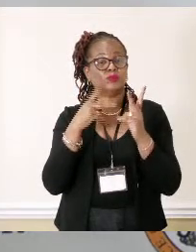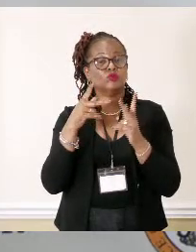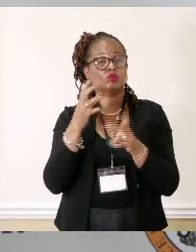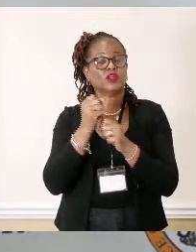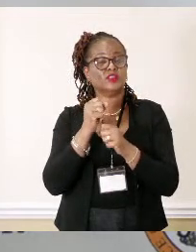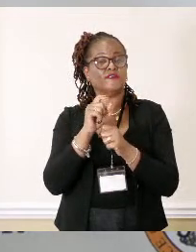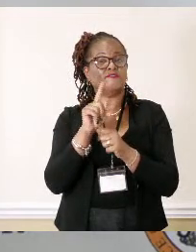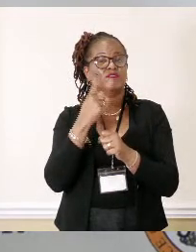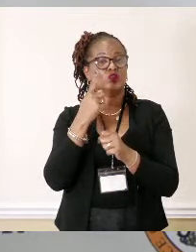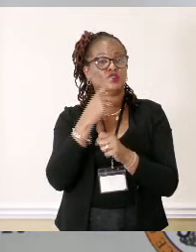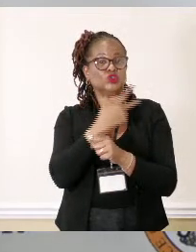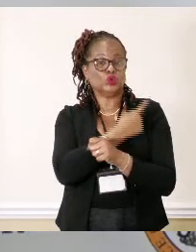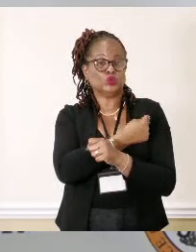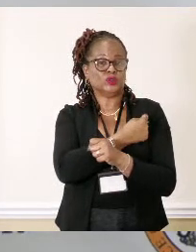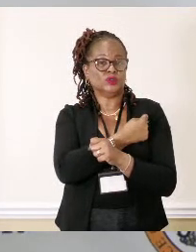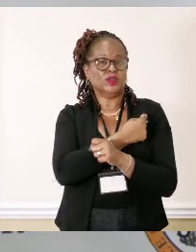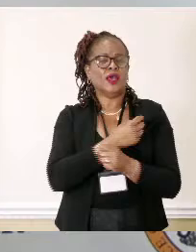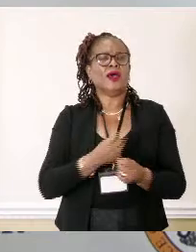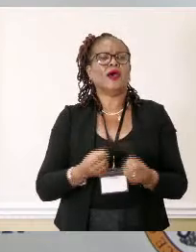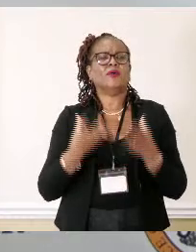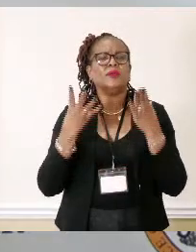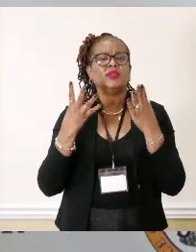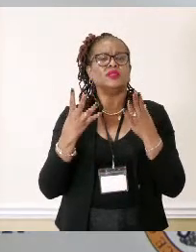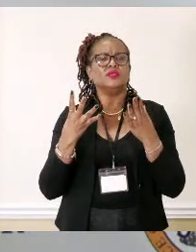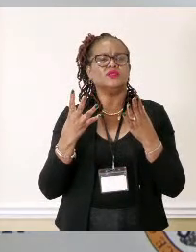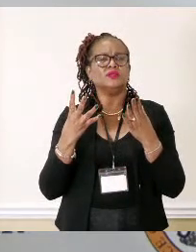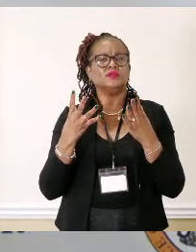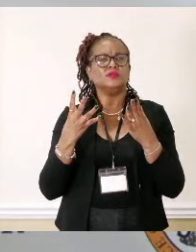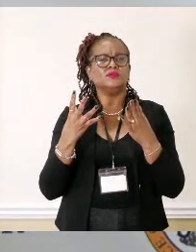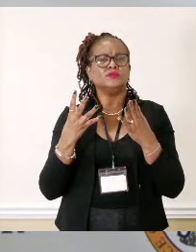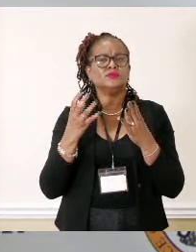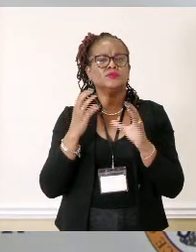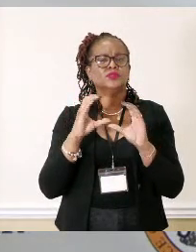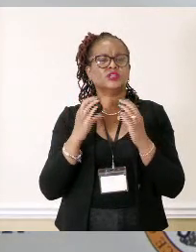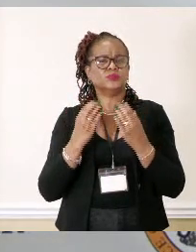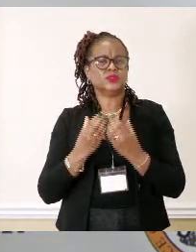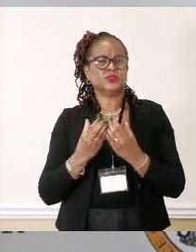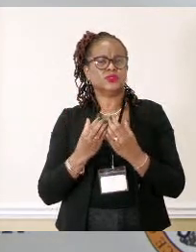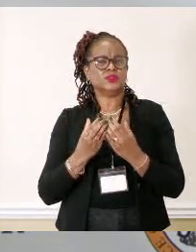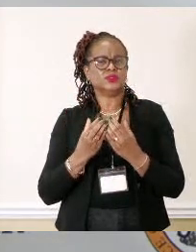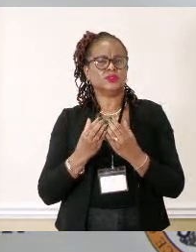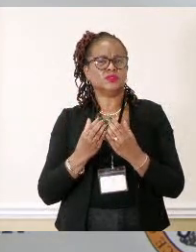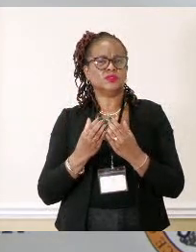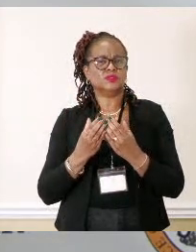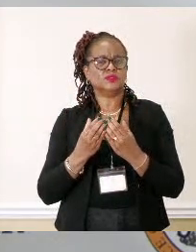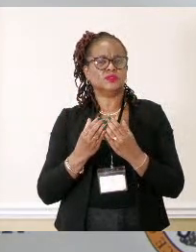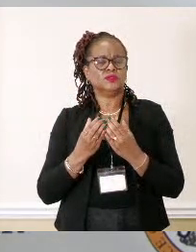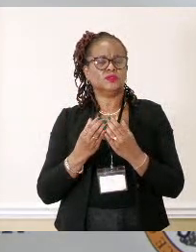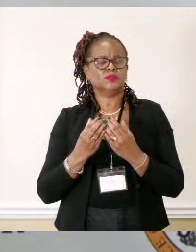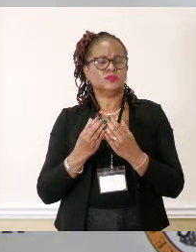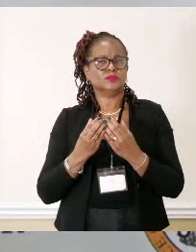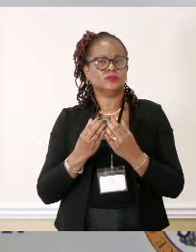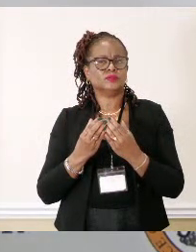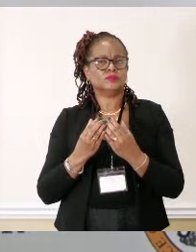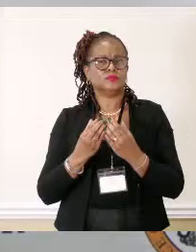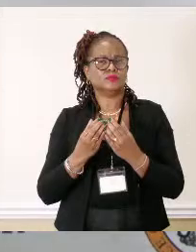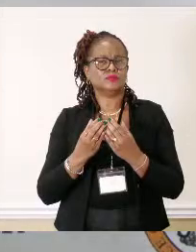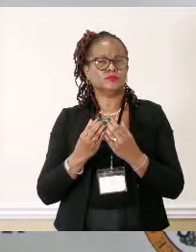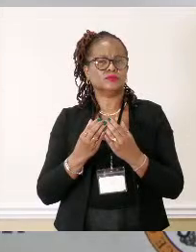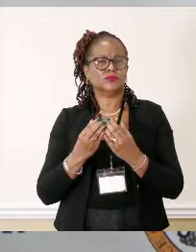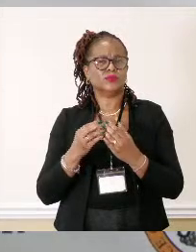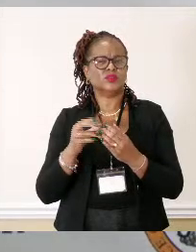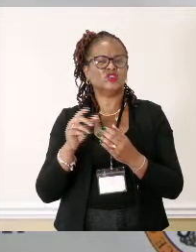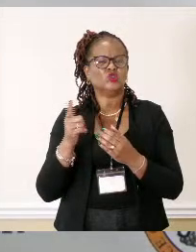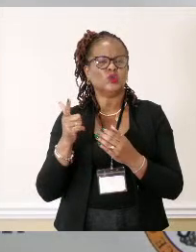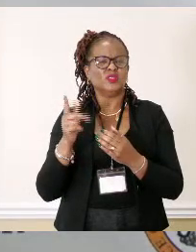how many more doses can the committee administer? Based on some basic math, I guess that figure might be near